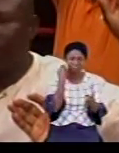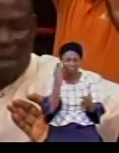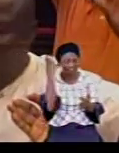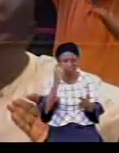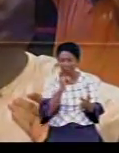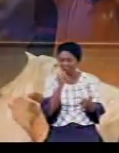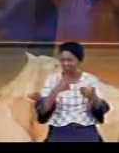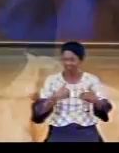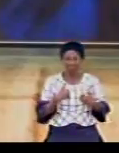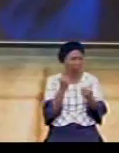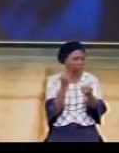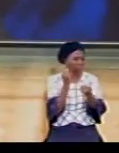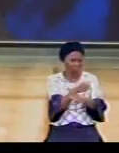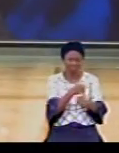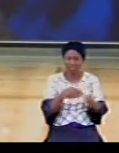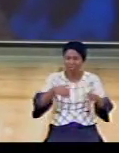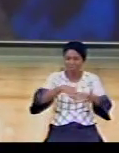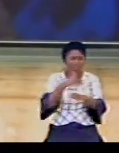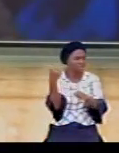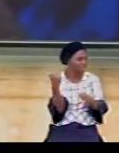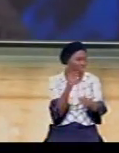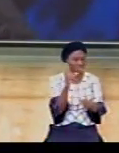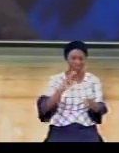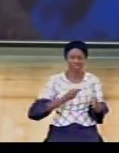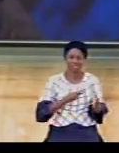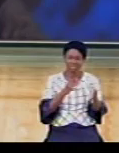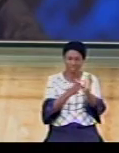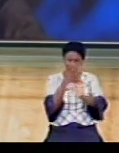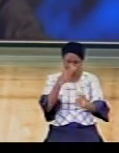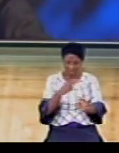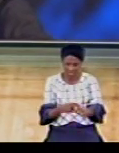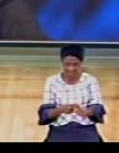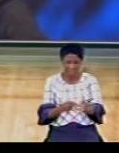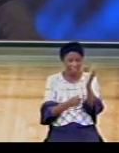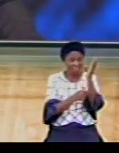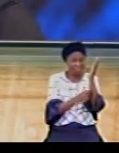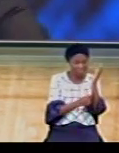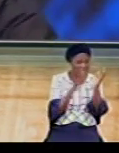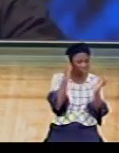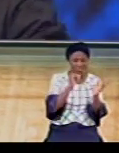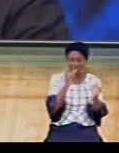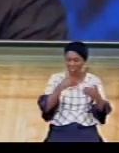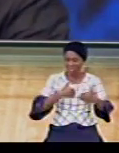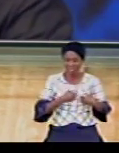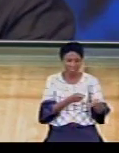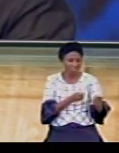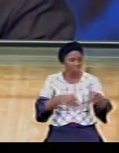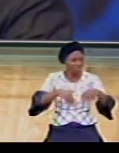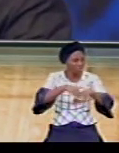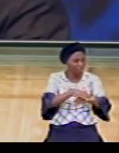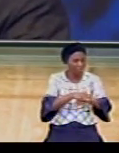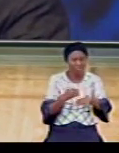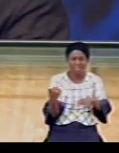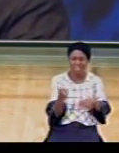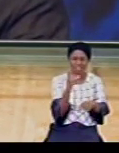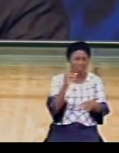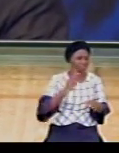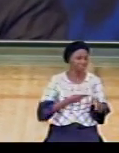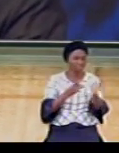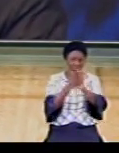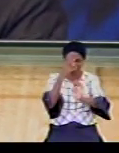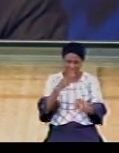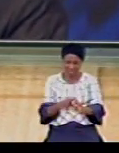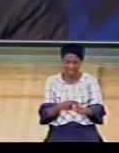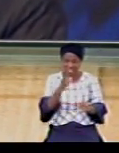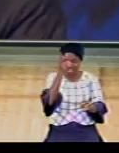us. The flesh shall not have dominion over any of us. The devil will not have